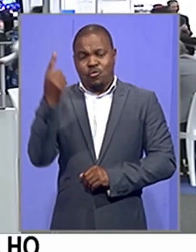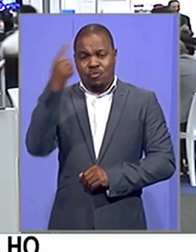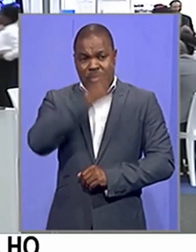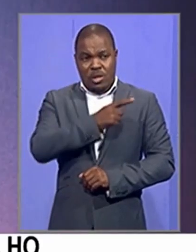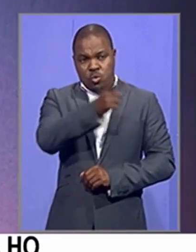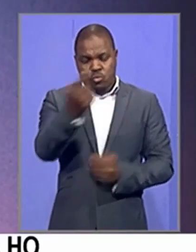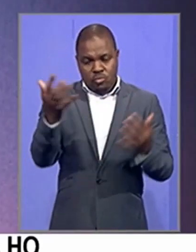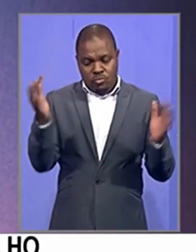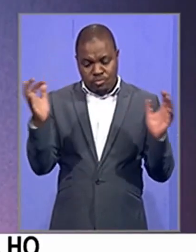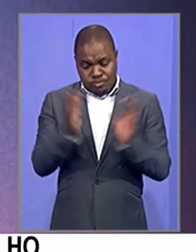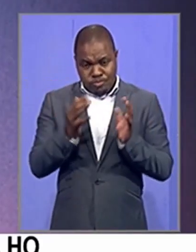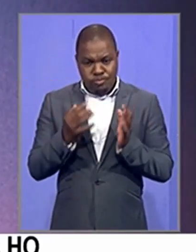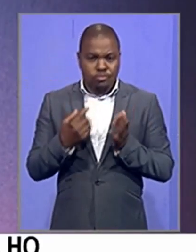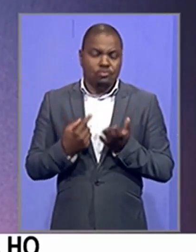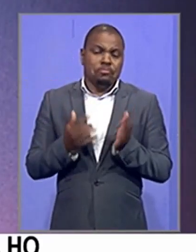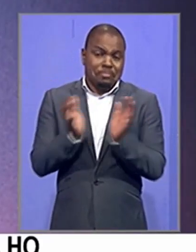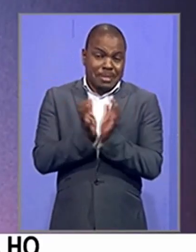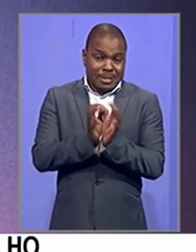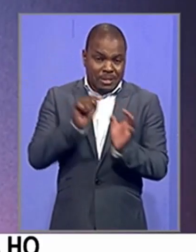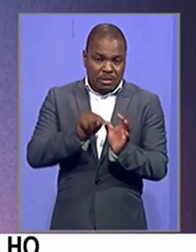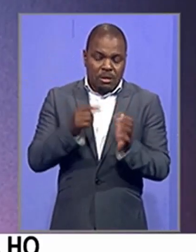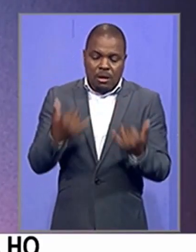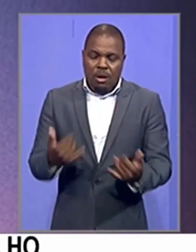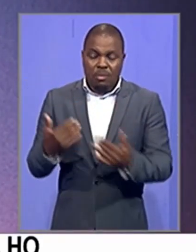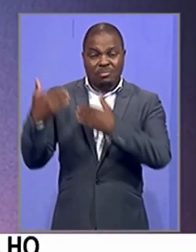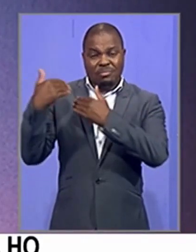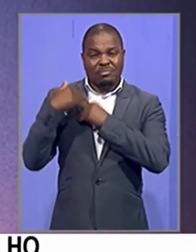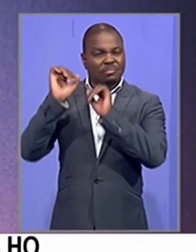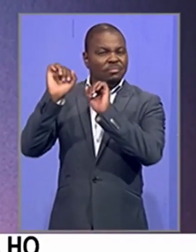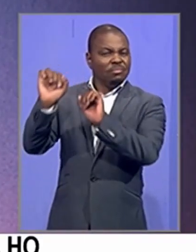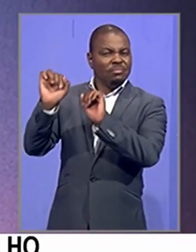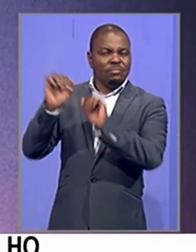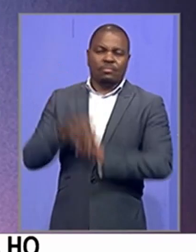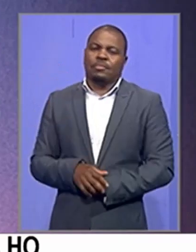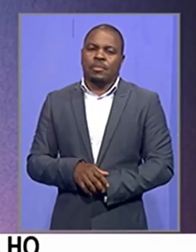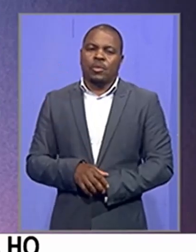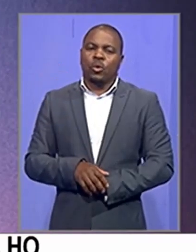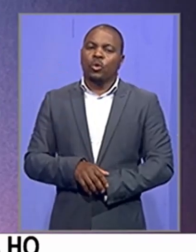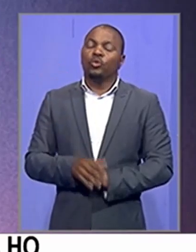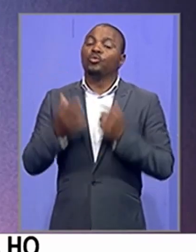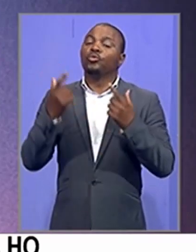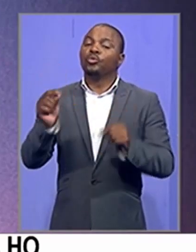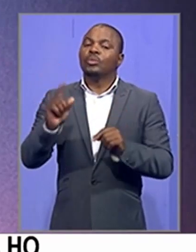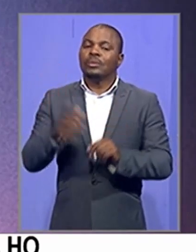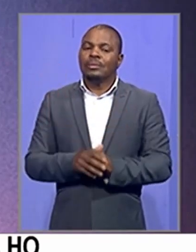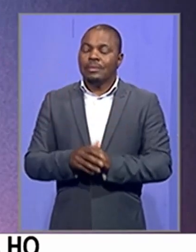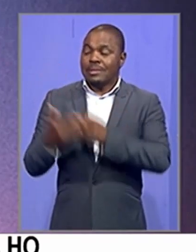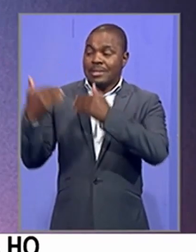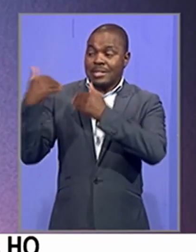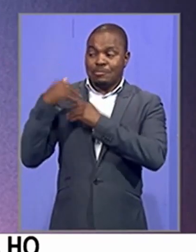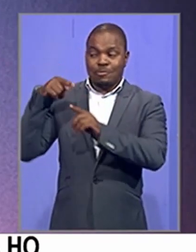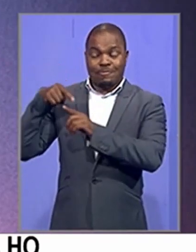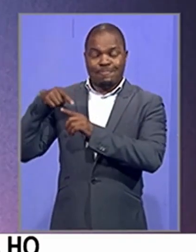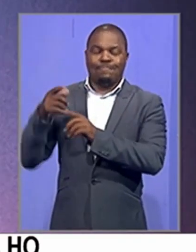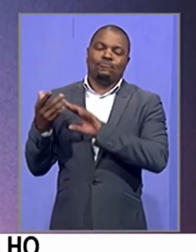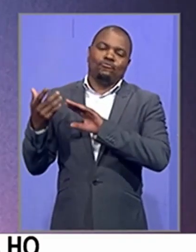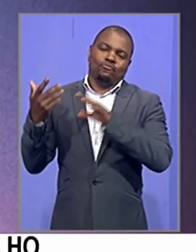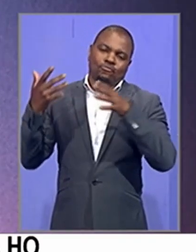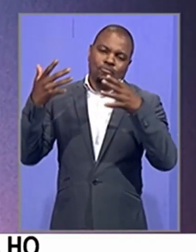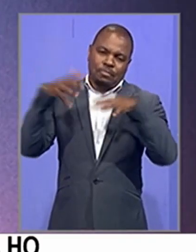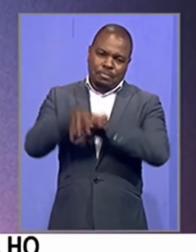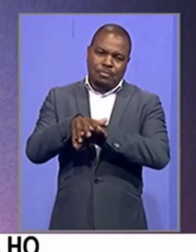gather here, it is on your shoulders to execute that responsibility so